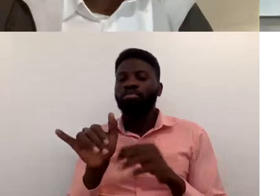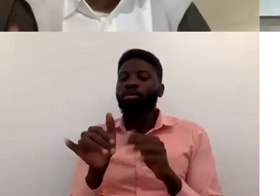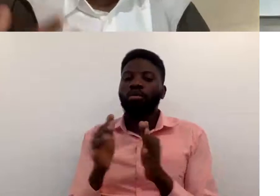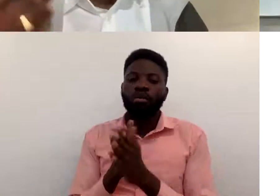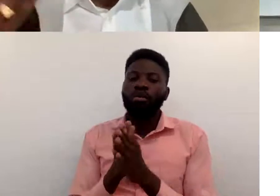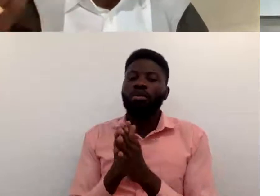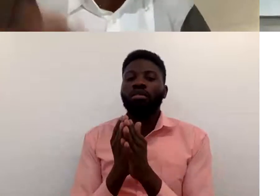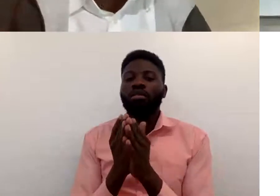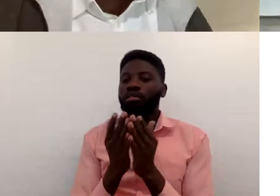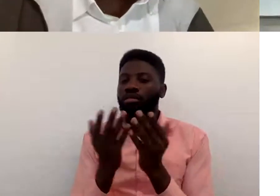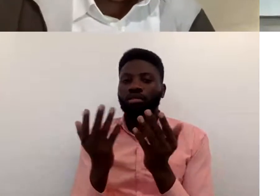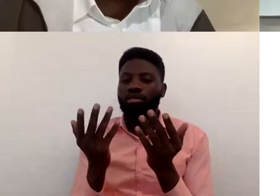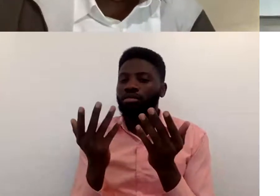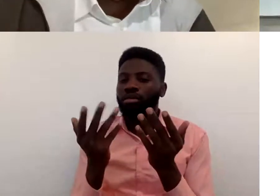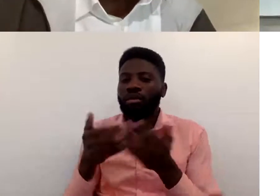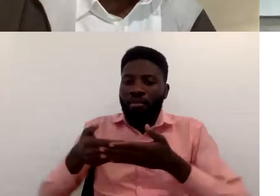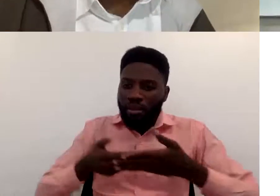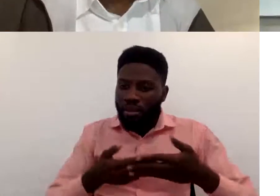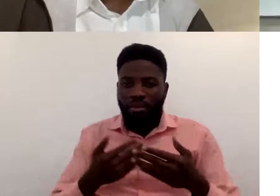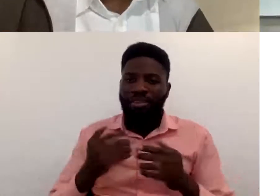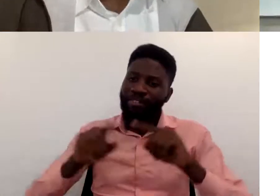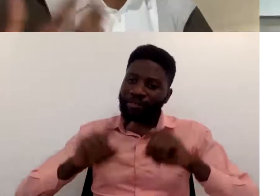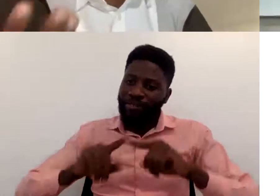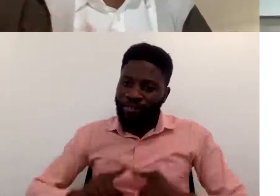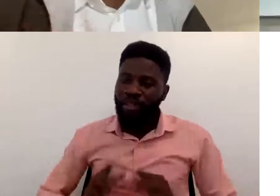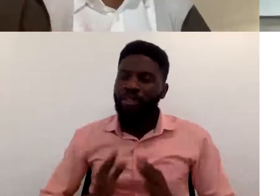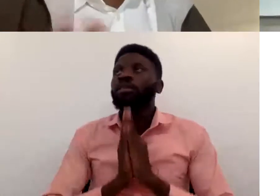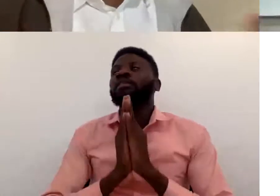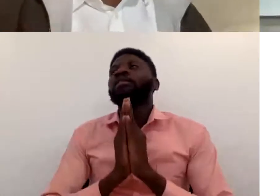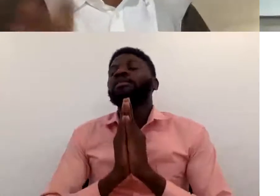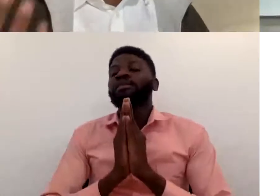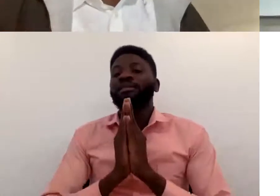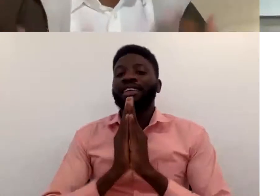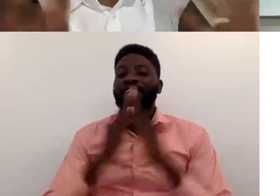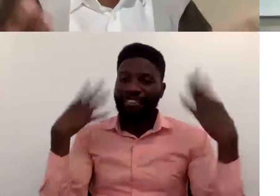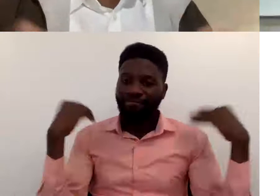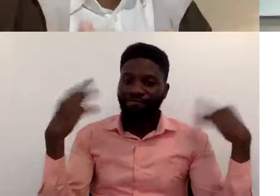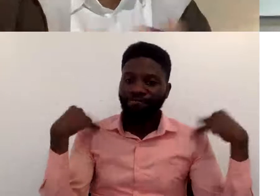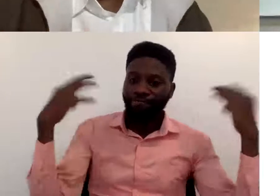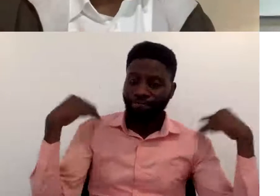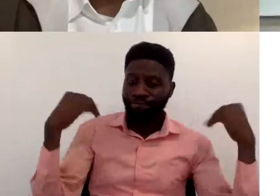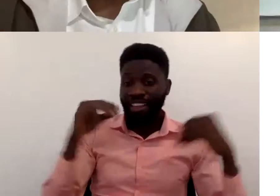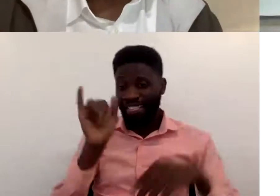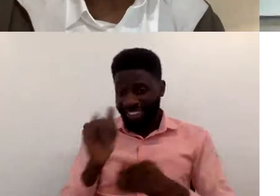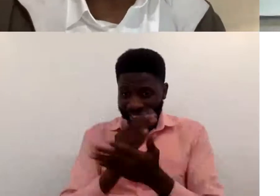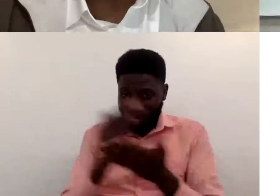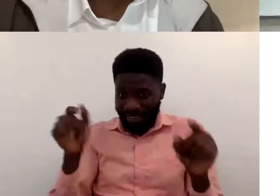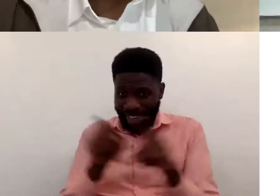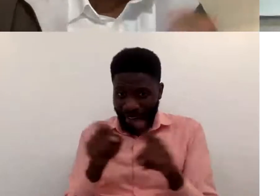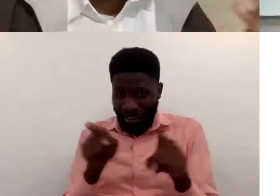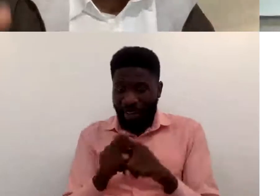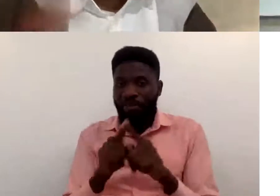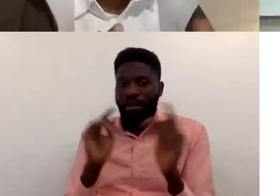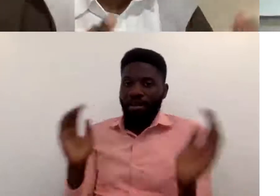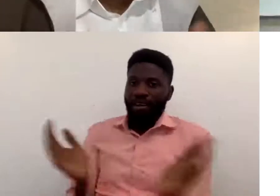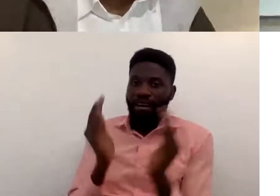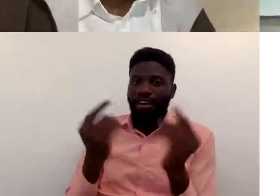with young ones, etc. Exercise and keeping fit, I think, is something that is also encouraged